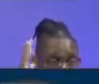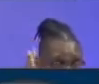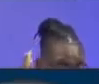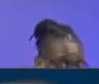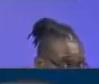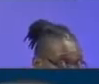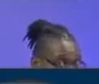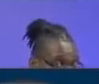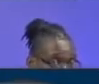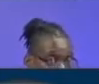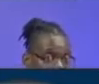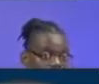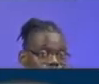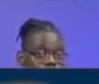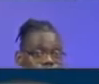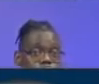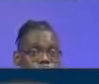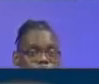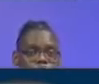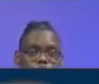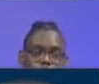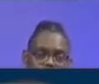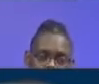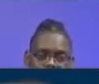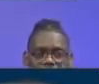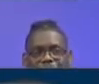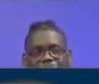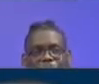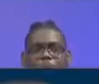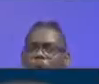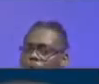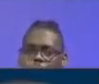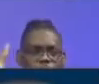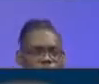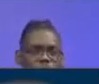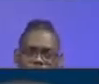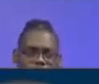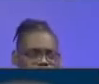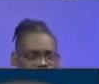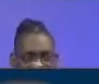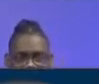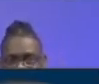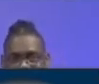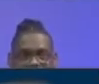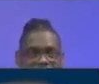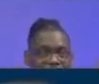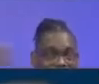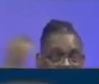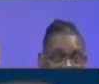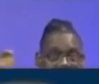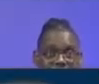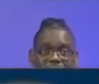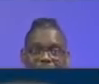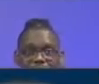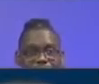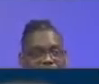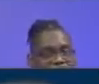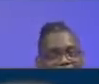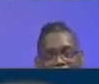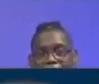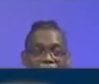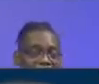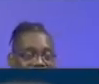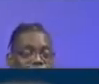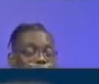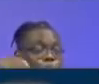home. This is a time for all of us to be as quiet as possible, to be as careful as possible,